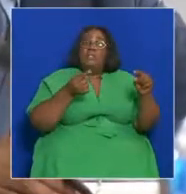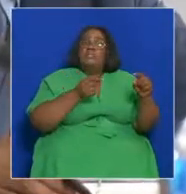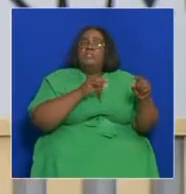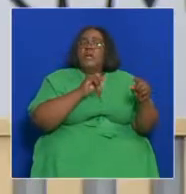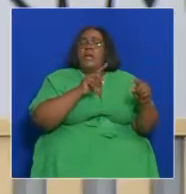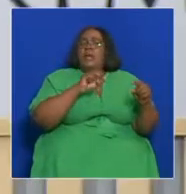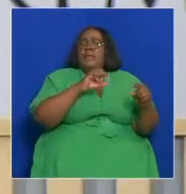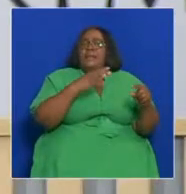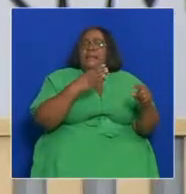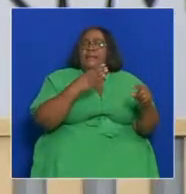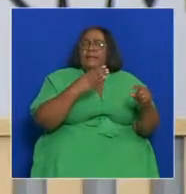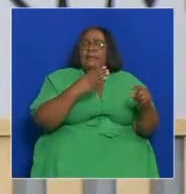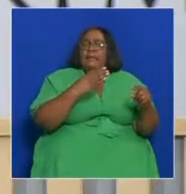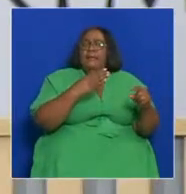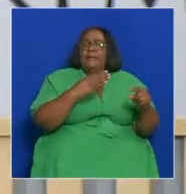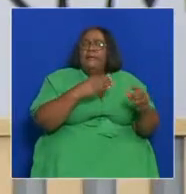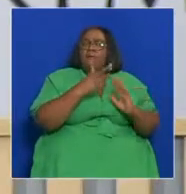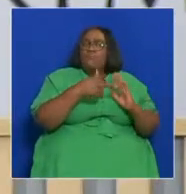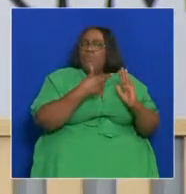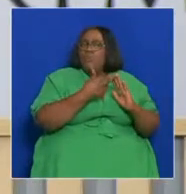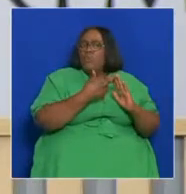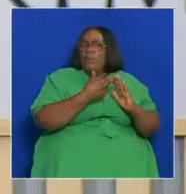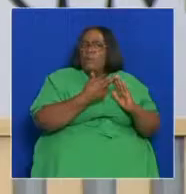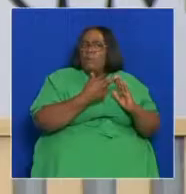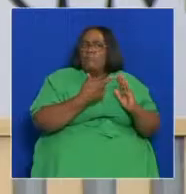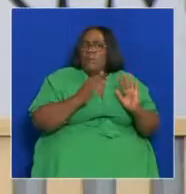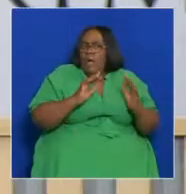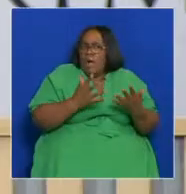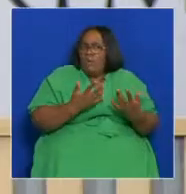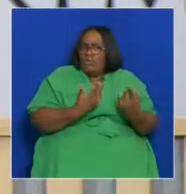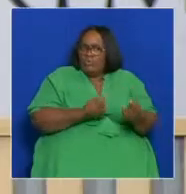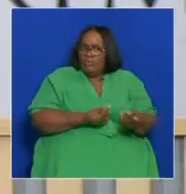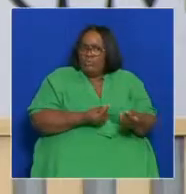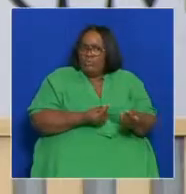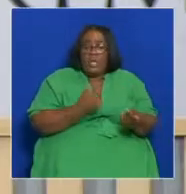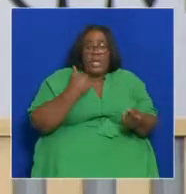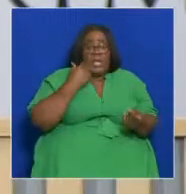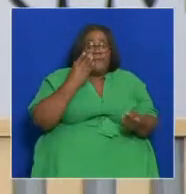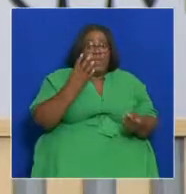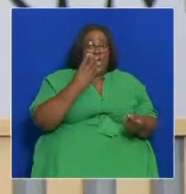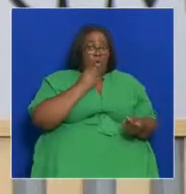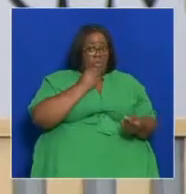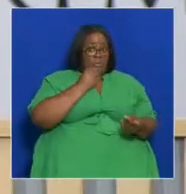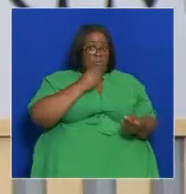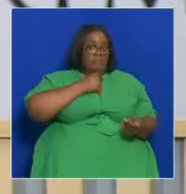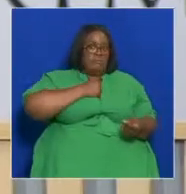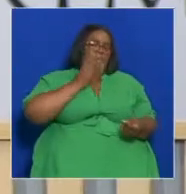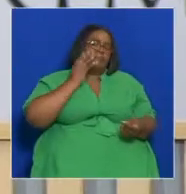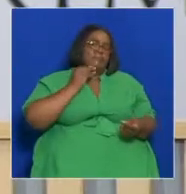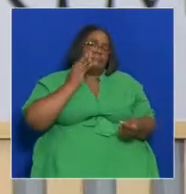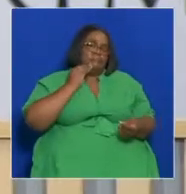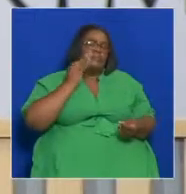that? Well, when they ask for it, in my experience is that it has been provided